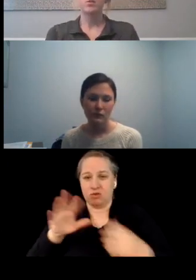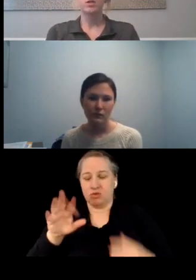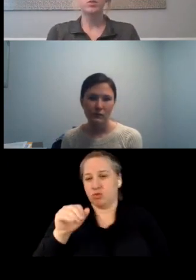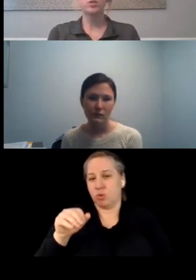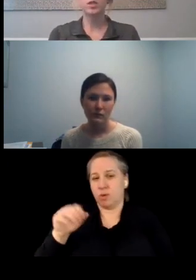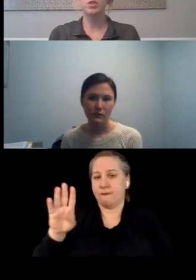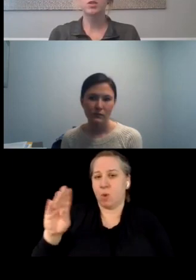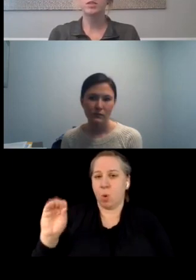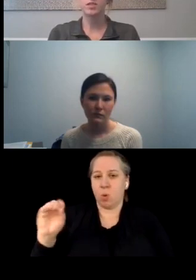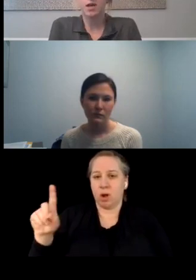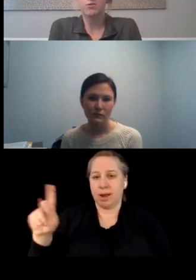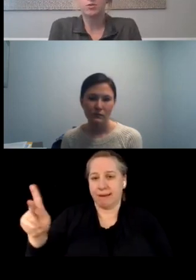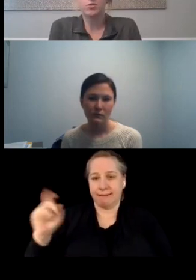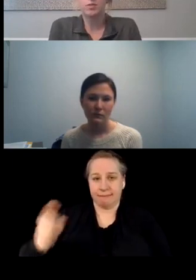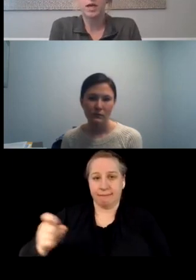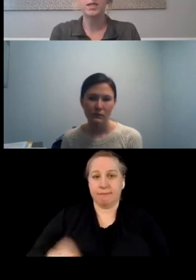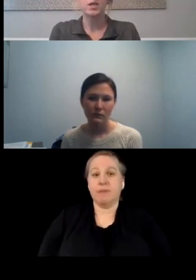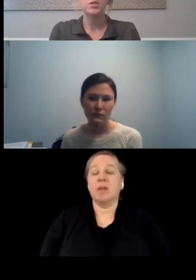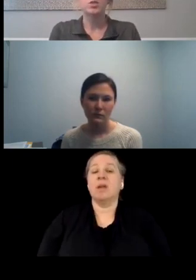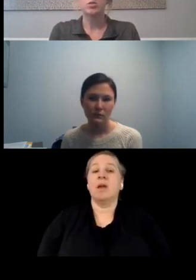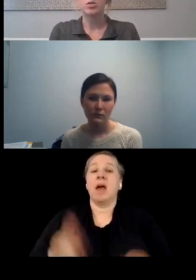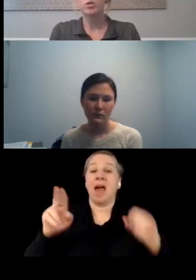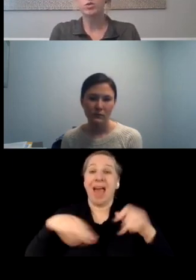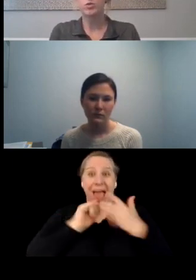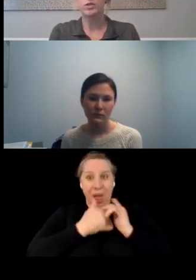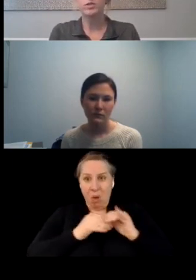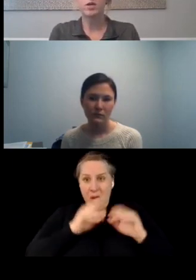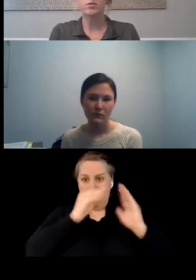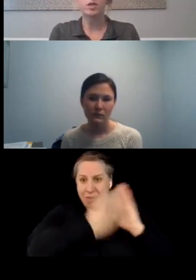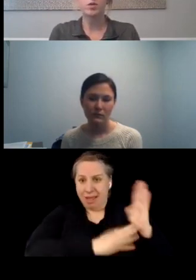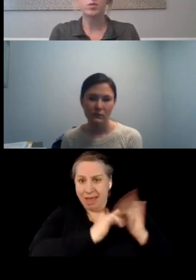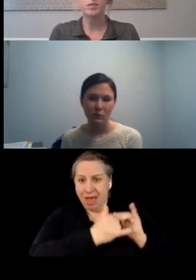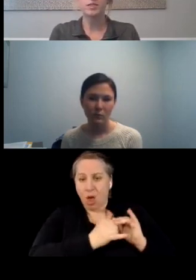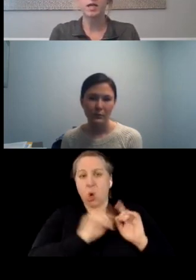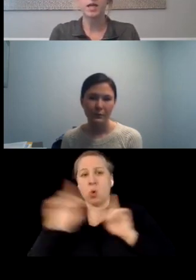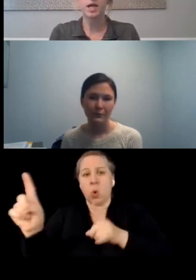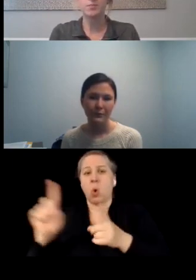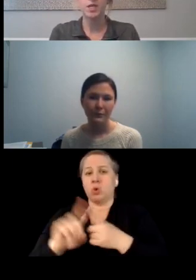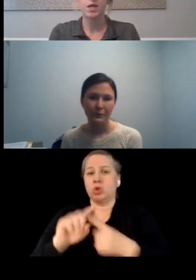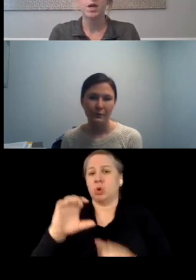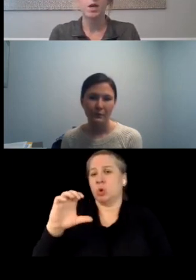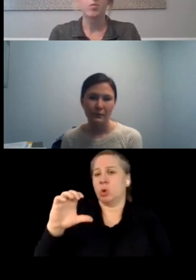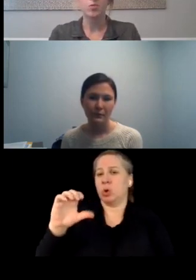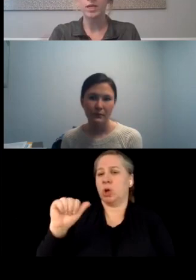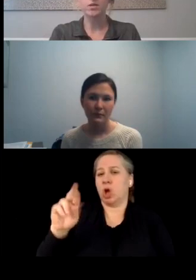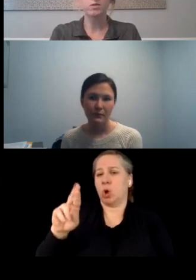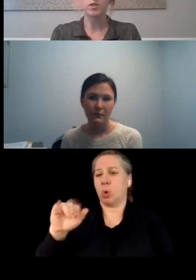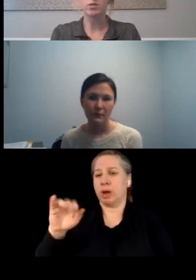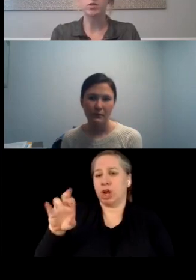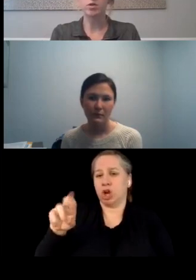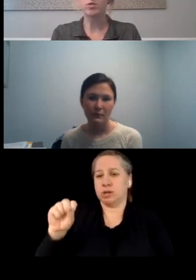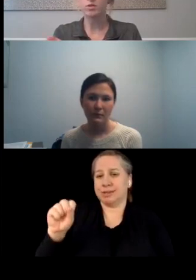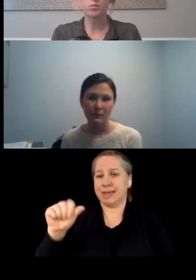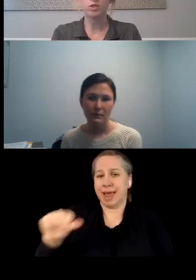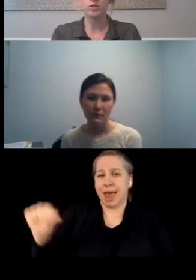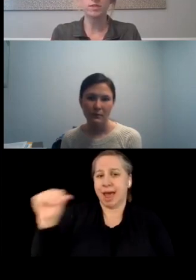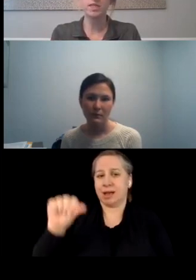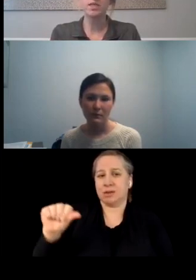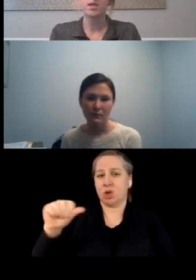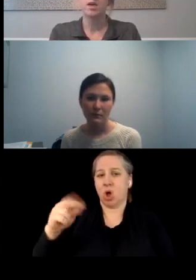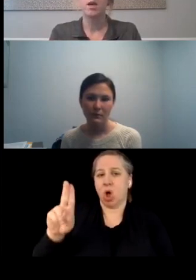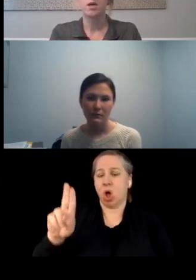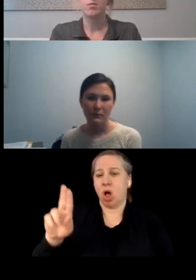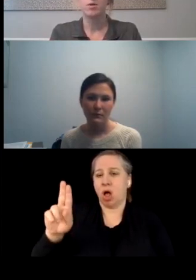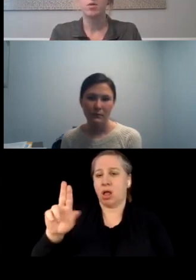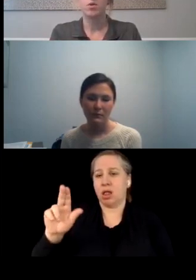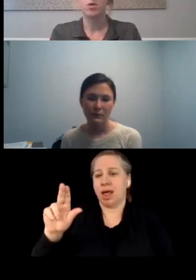And then I wanted to just touch, obviously, how do you apply? So you can go to careers@altaequipment.com. Right here is what you'll go and then what you'll